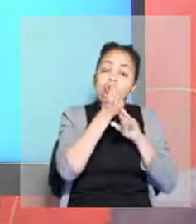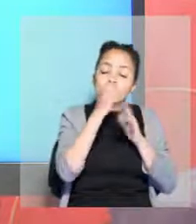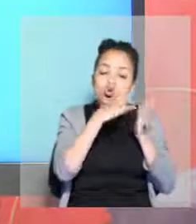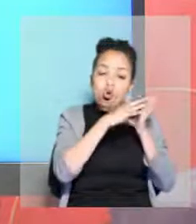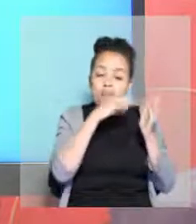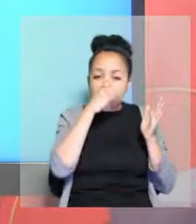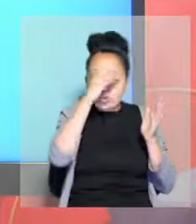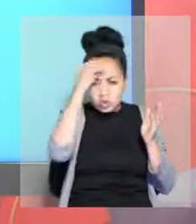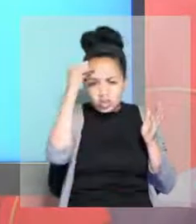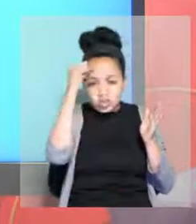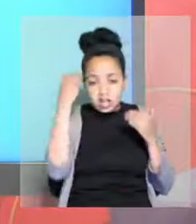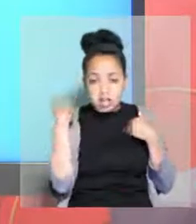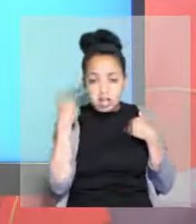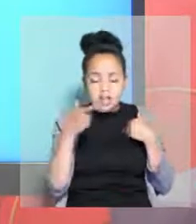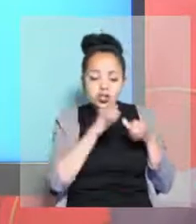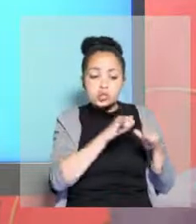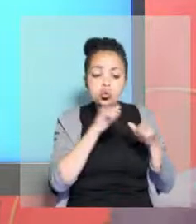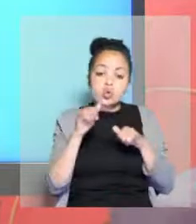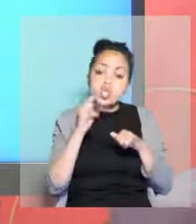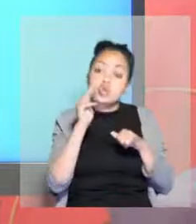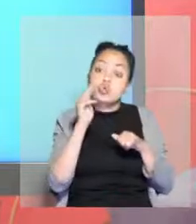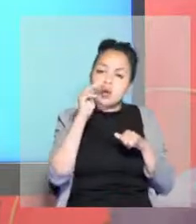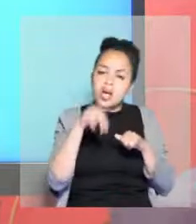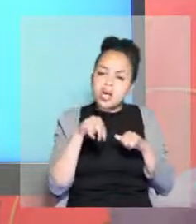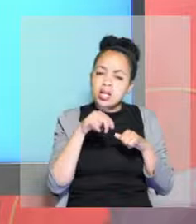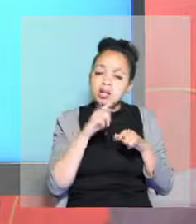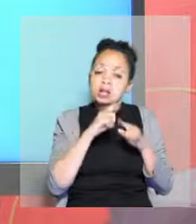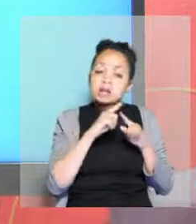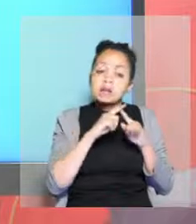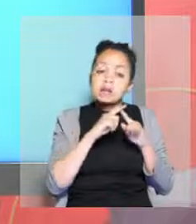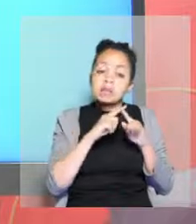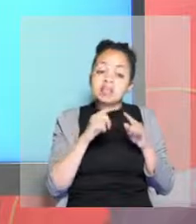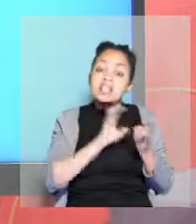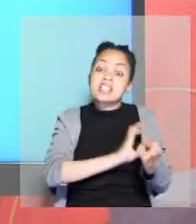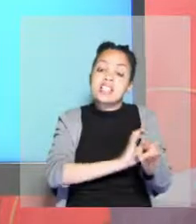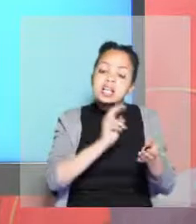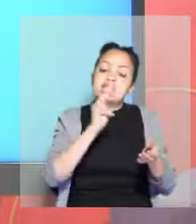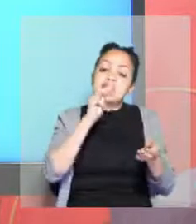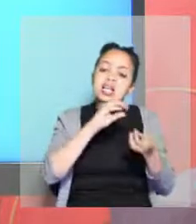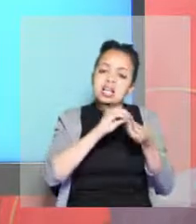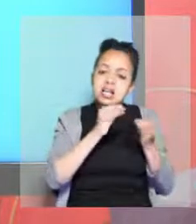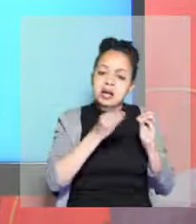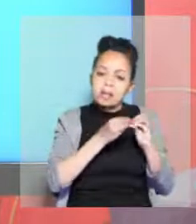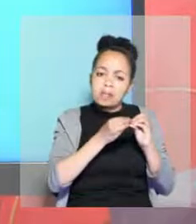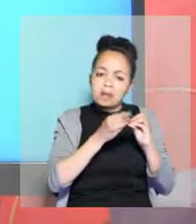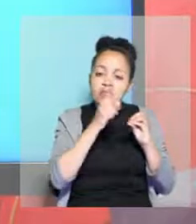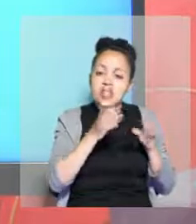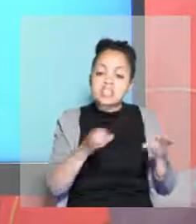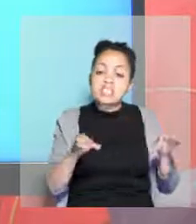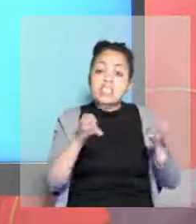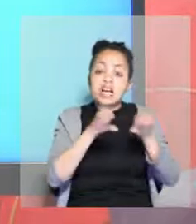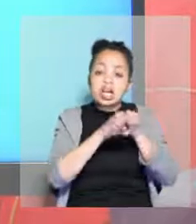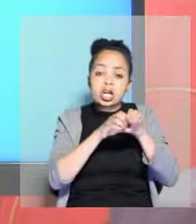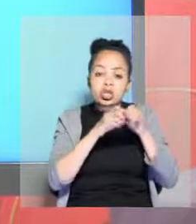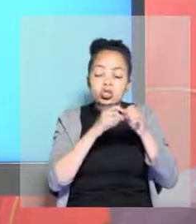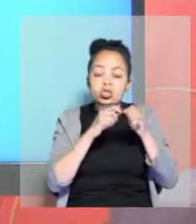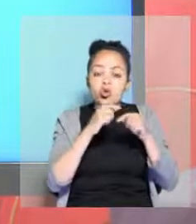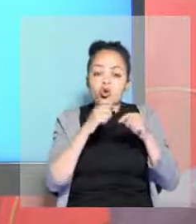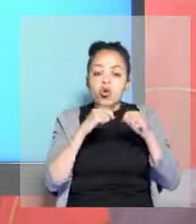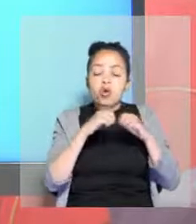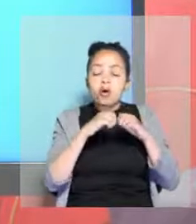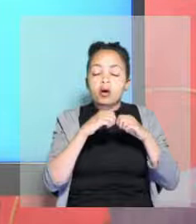together. If it looks like twin, the cell is N number. Cells that are segregated to opposite pole